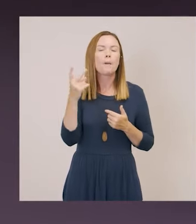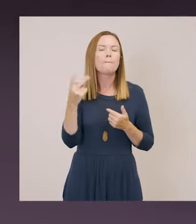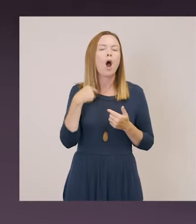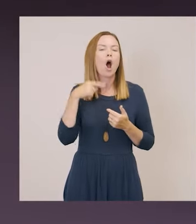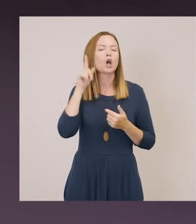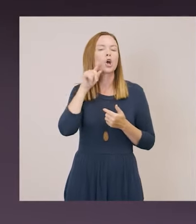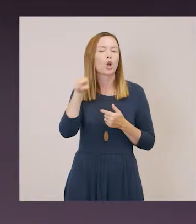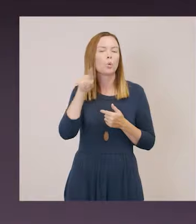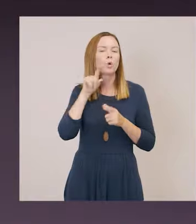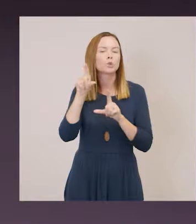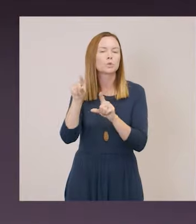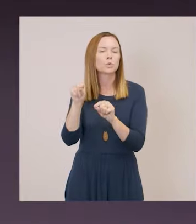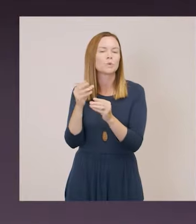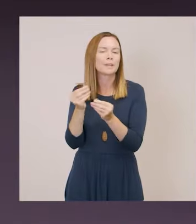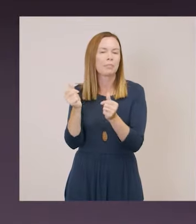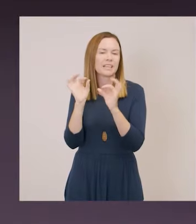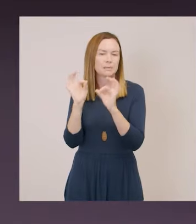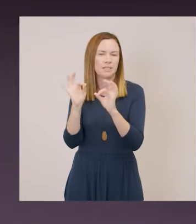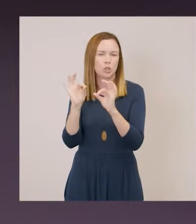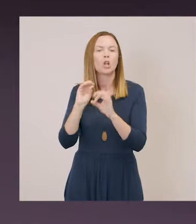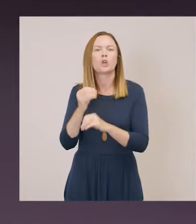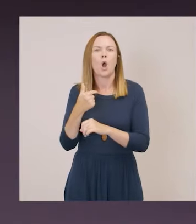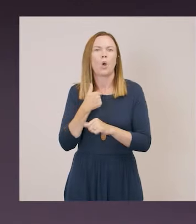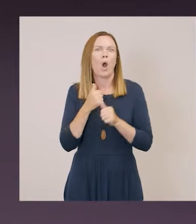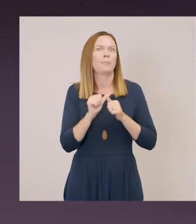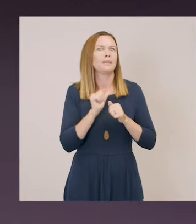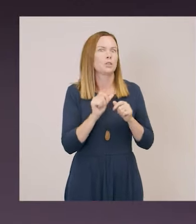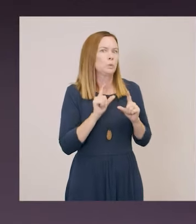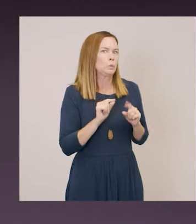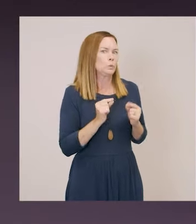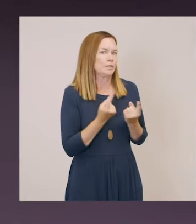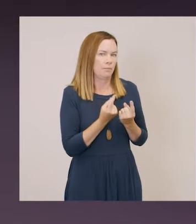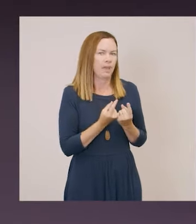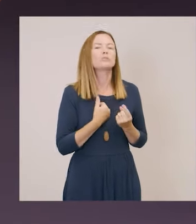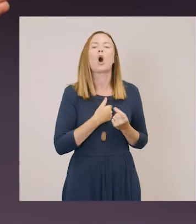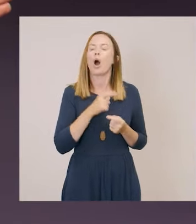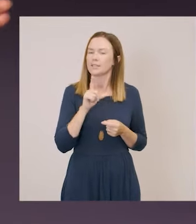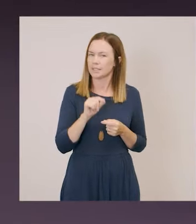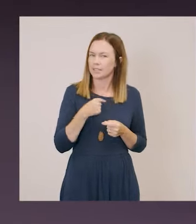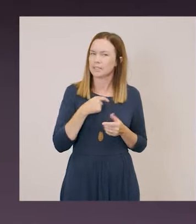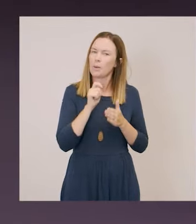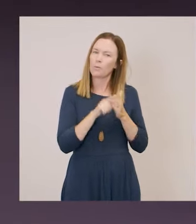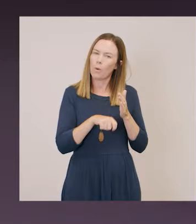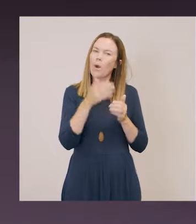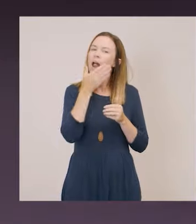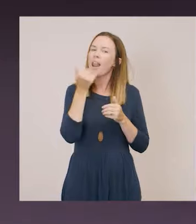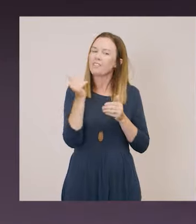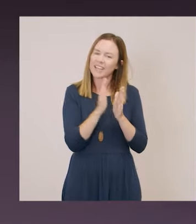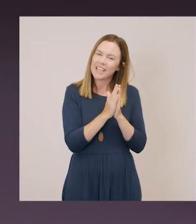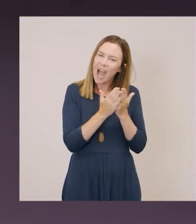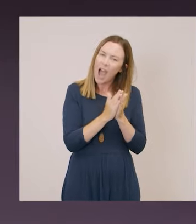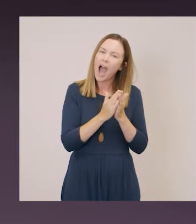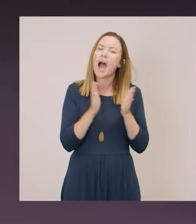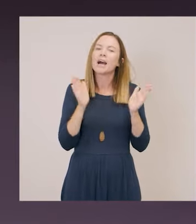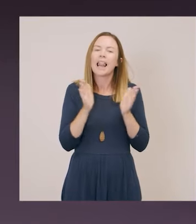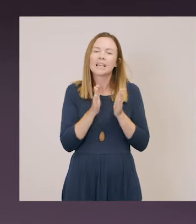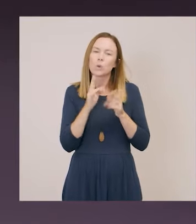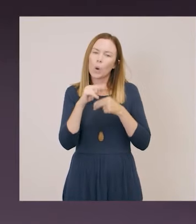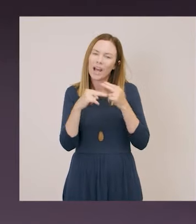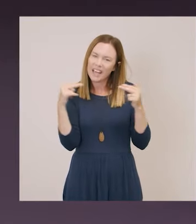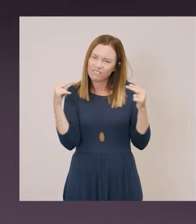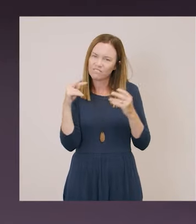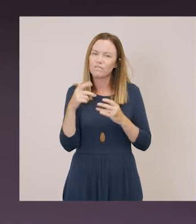going to do something special for me. So I thought I better up my game slightly. So I did go all out, bought beautiful cards, little